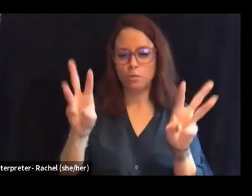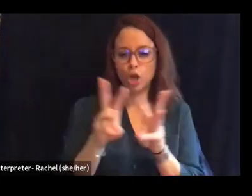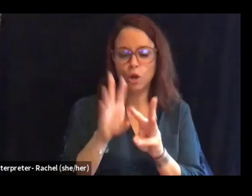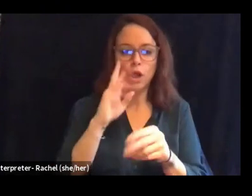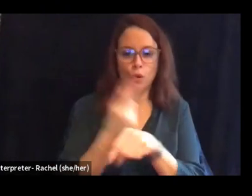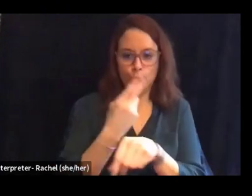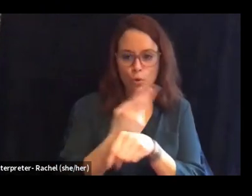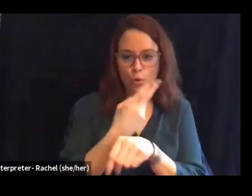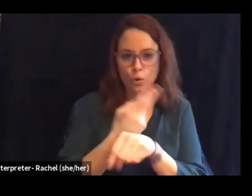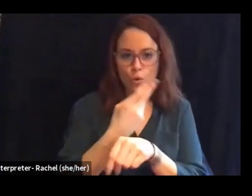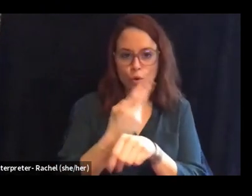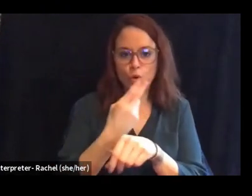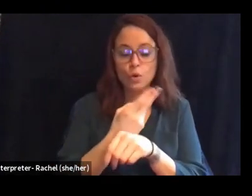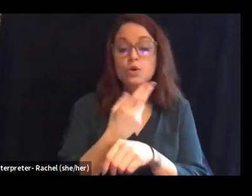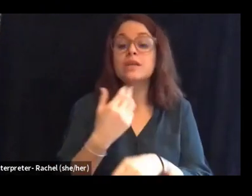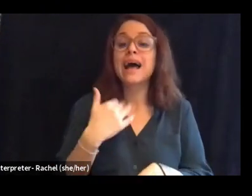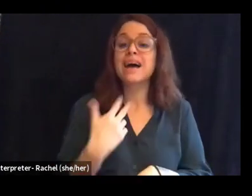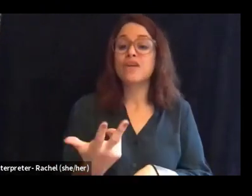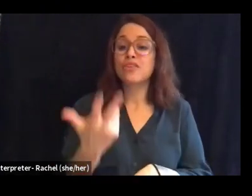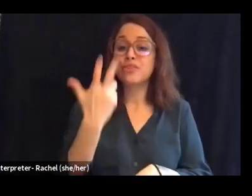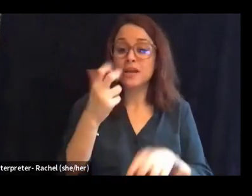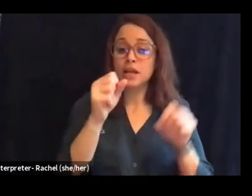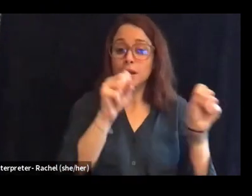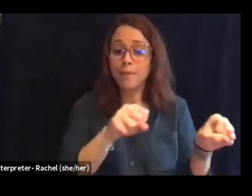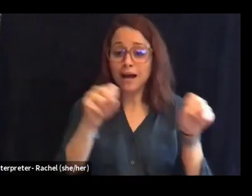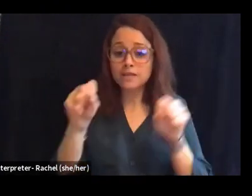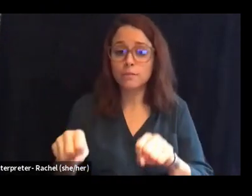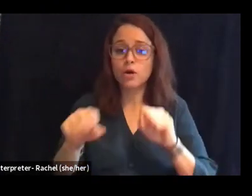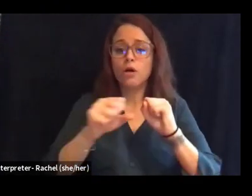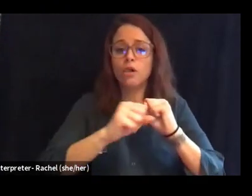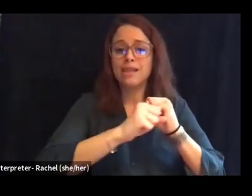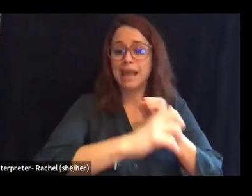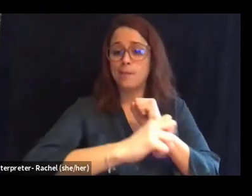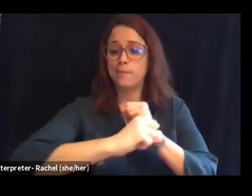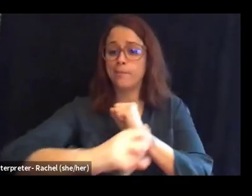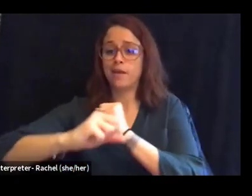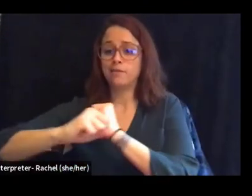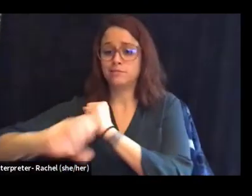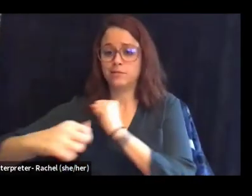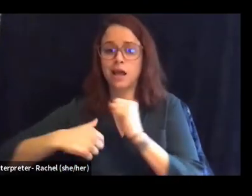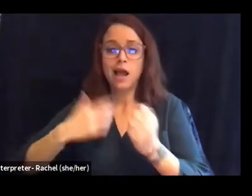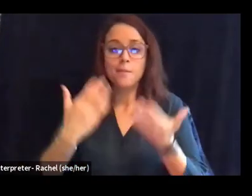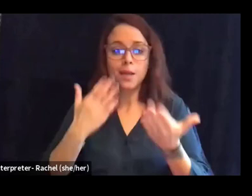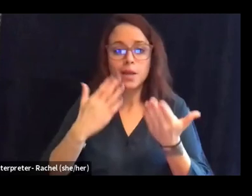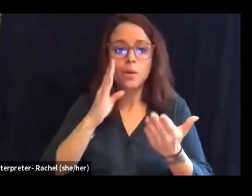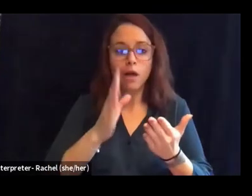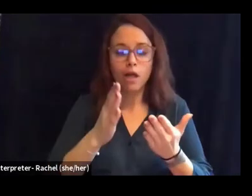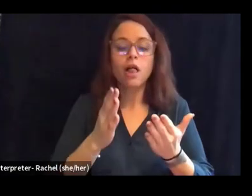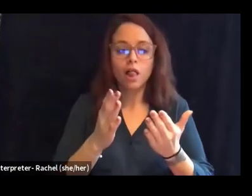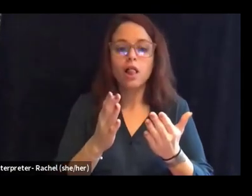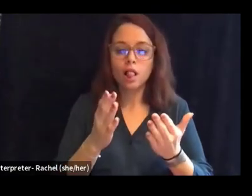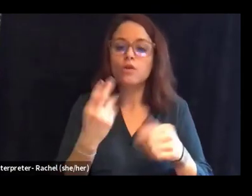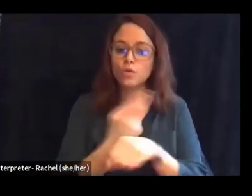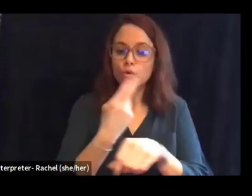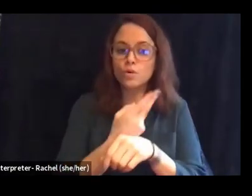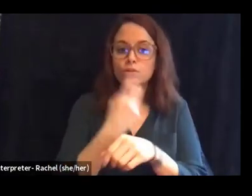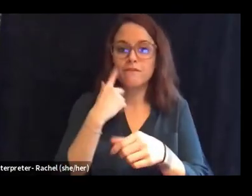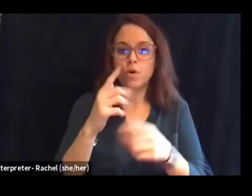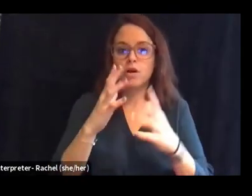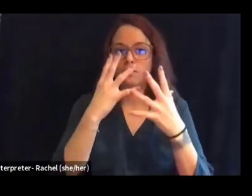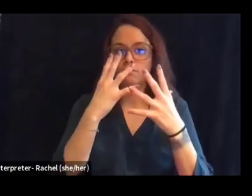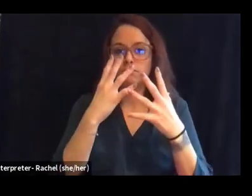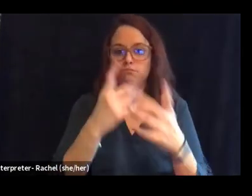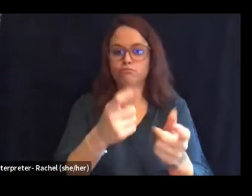about three possible campaigns that I might run to begin to drive traffic to my store,